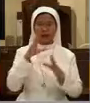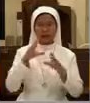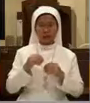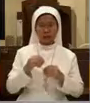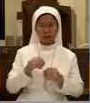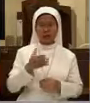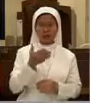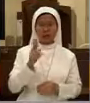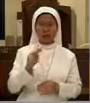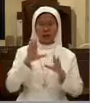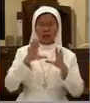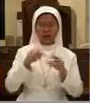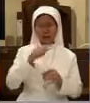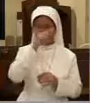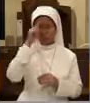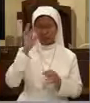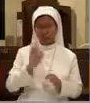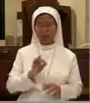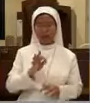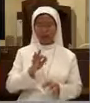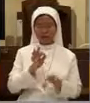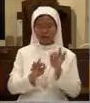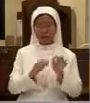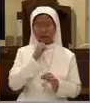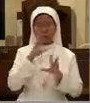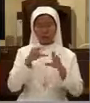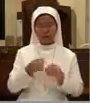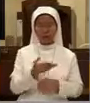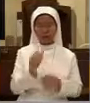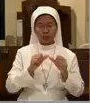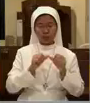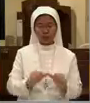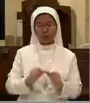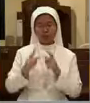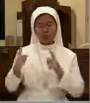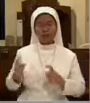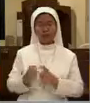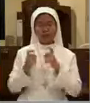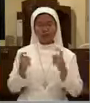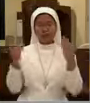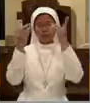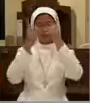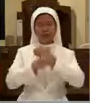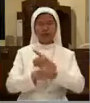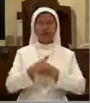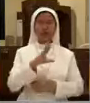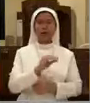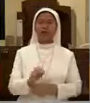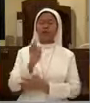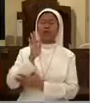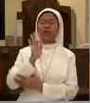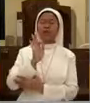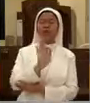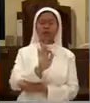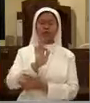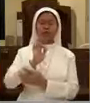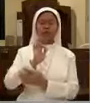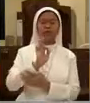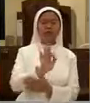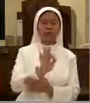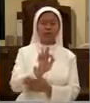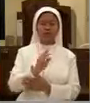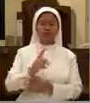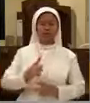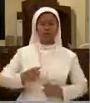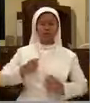mananatili kayo sa dilim, mananatili kayo sa kasalanan. And forcing the